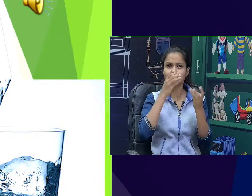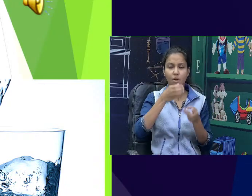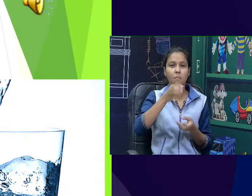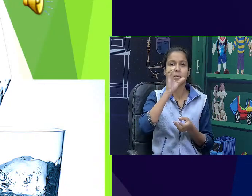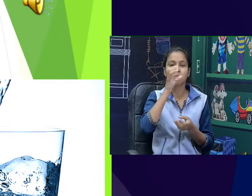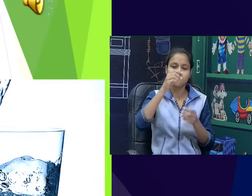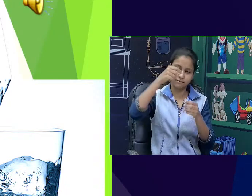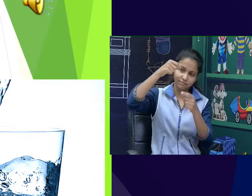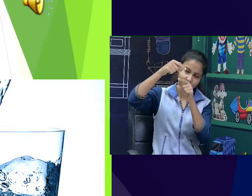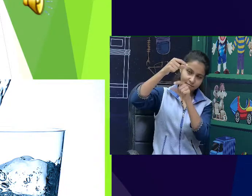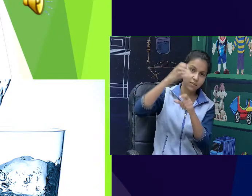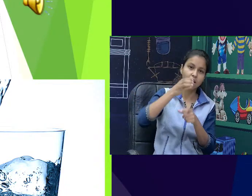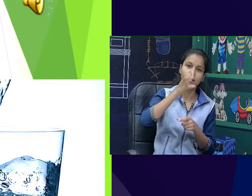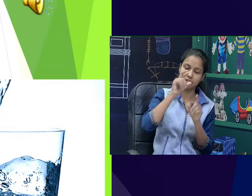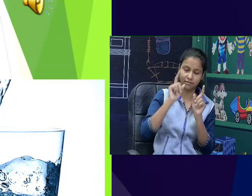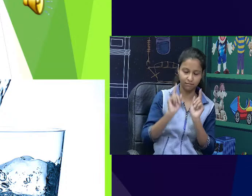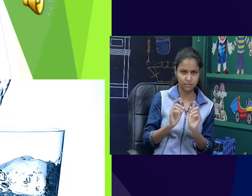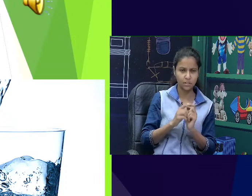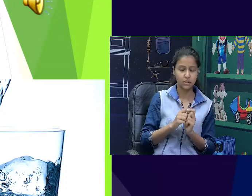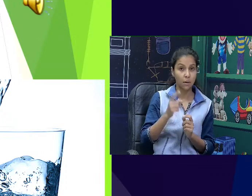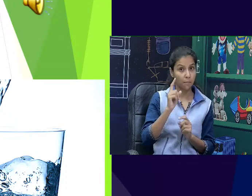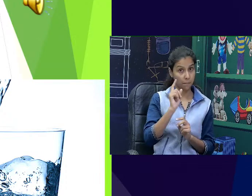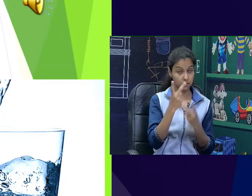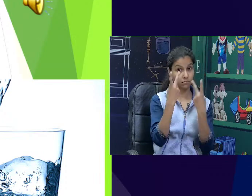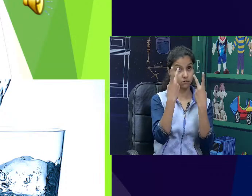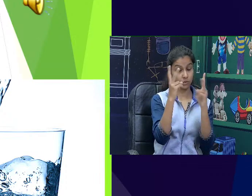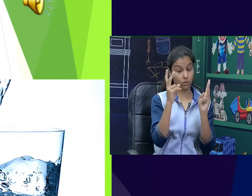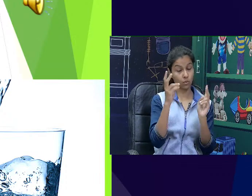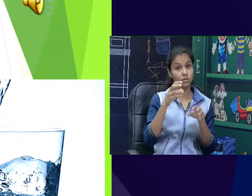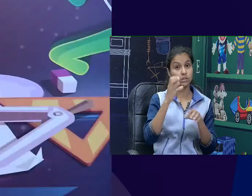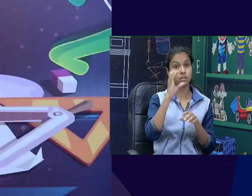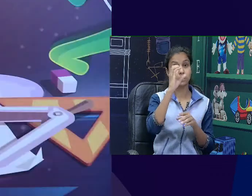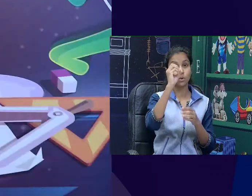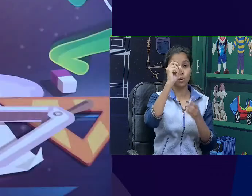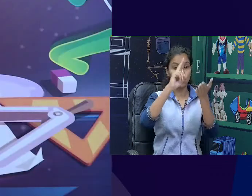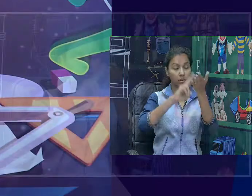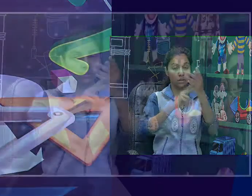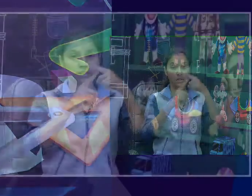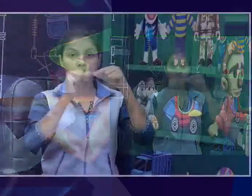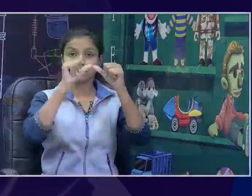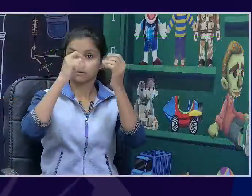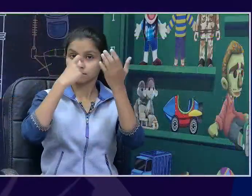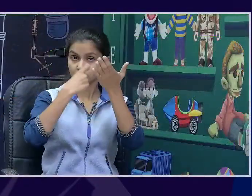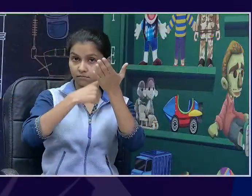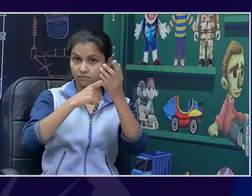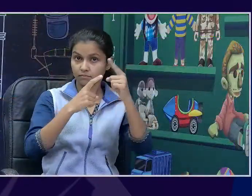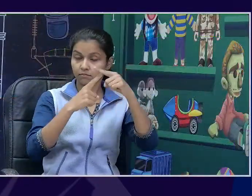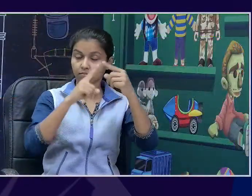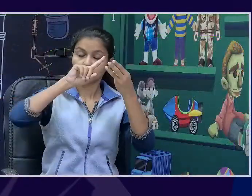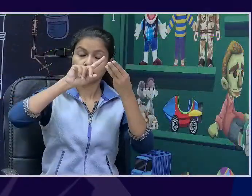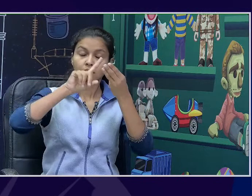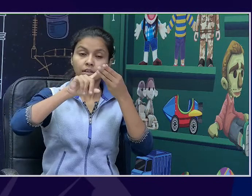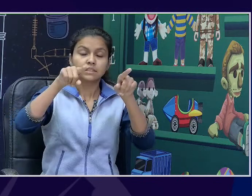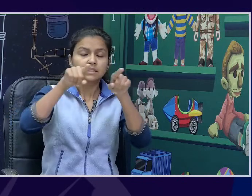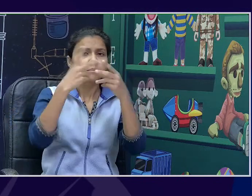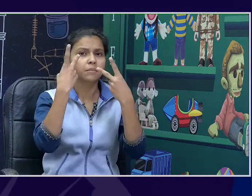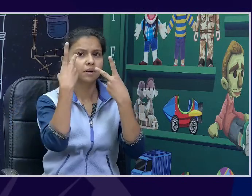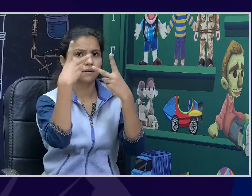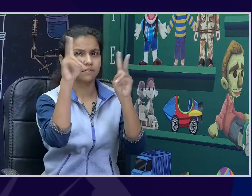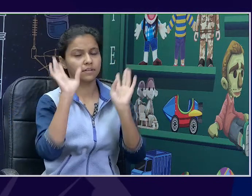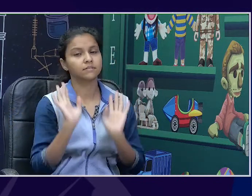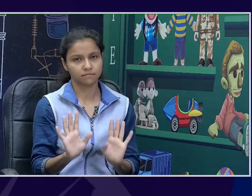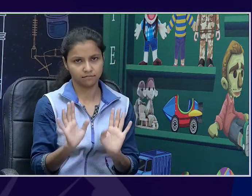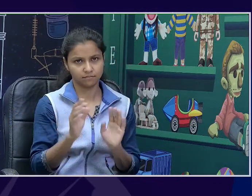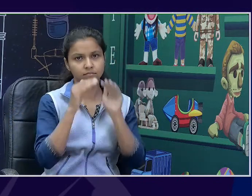glass. So there is water, but the context is different. So the students will recognize, and once they are recognizing